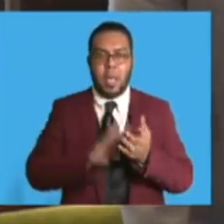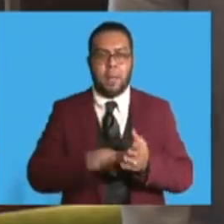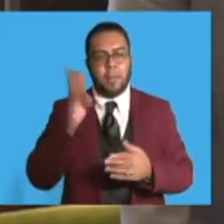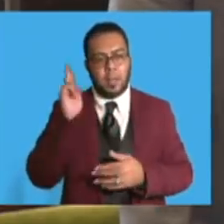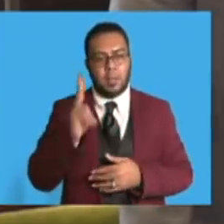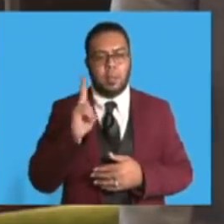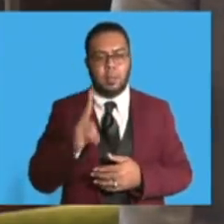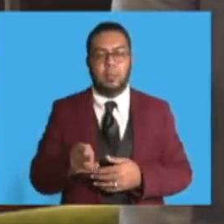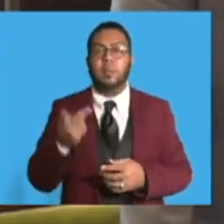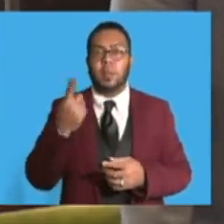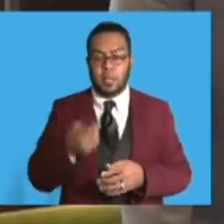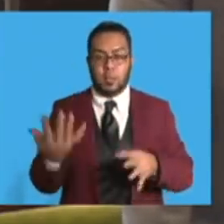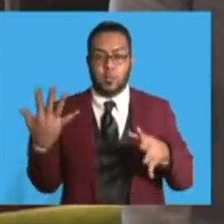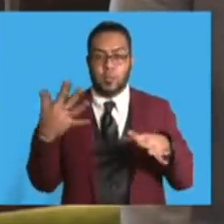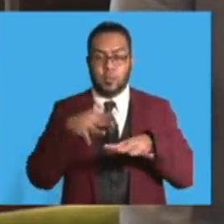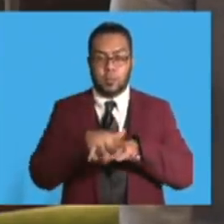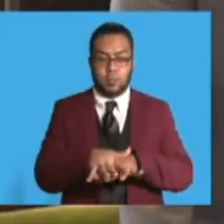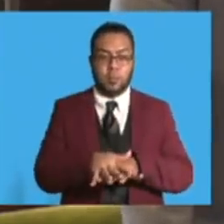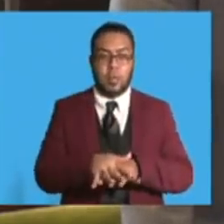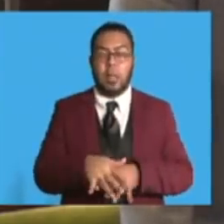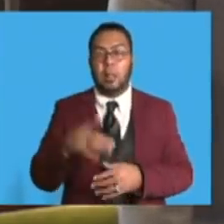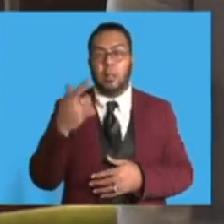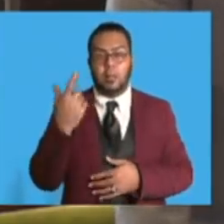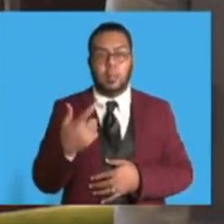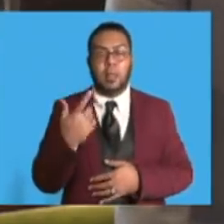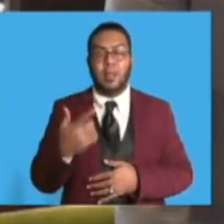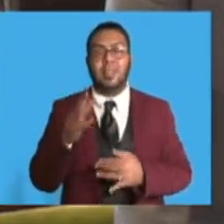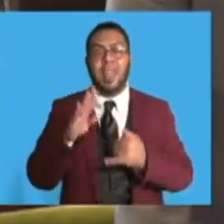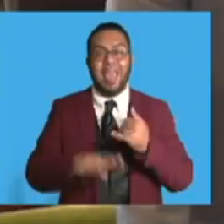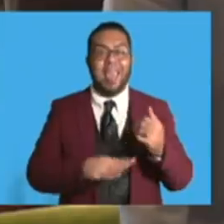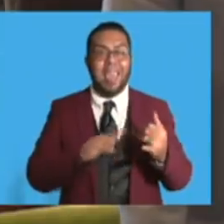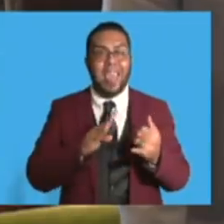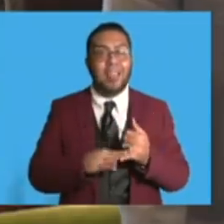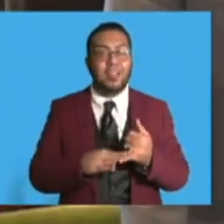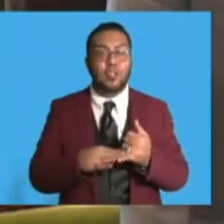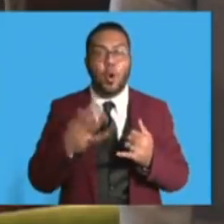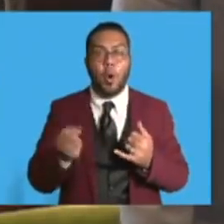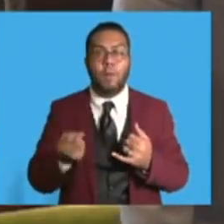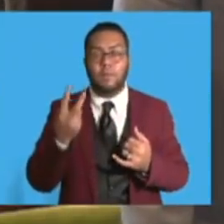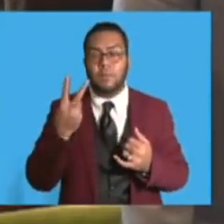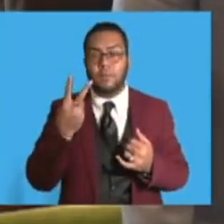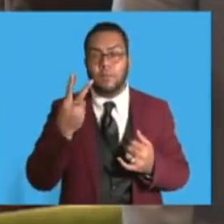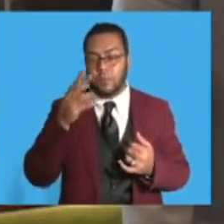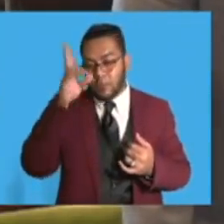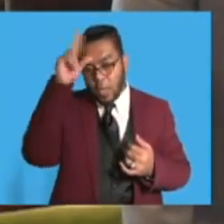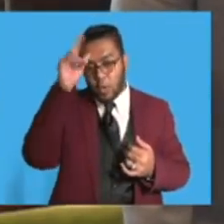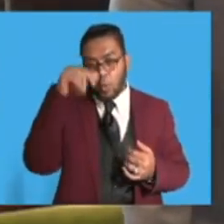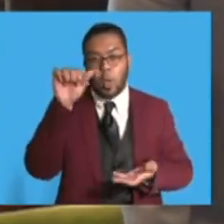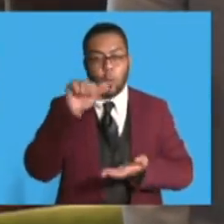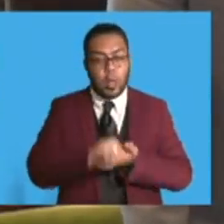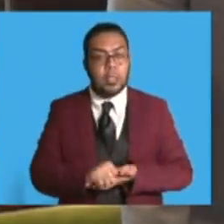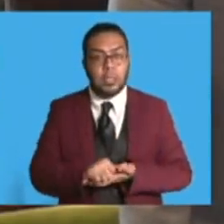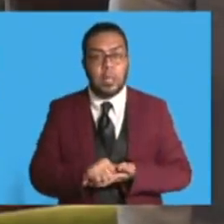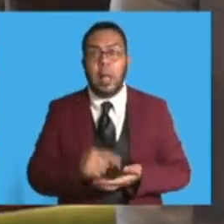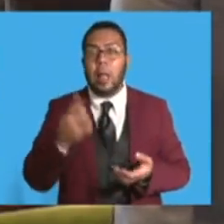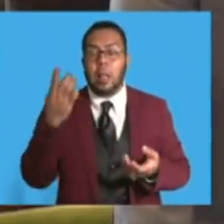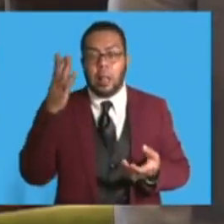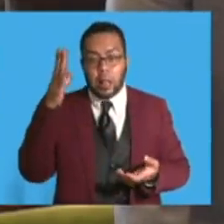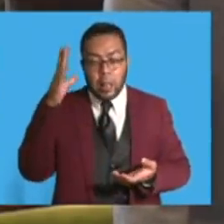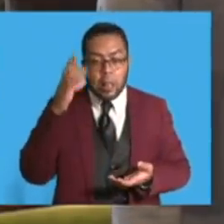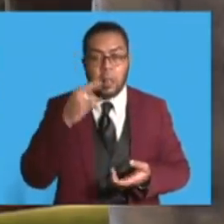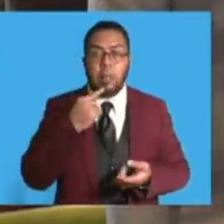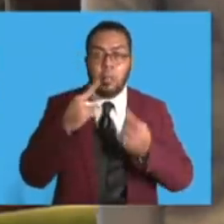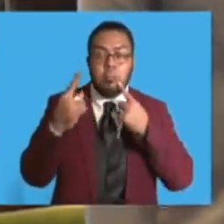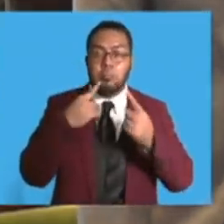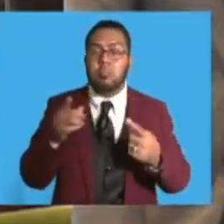Discs were floating around claiming the end of Indigenous rights, as they did in 2014, claiming that Fiji was, or